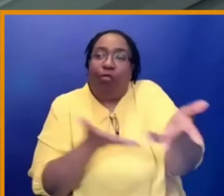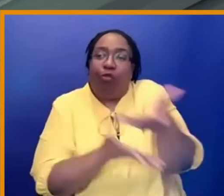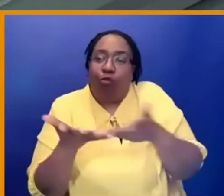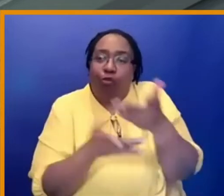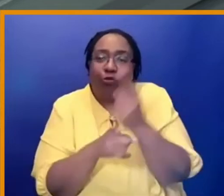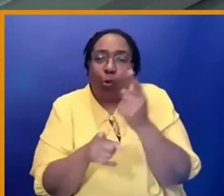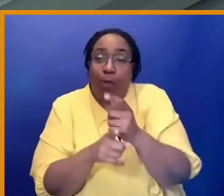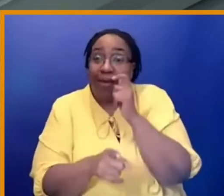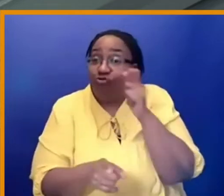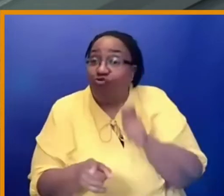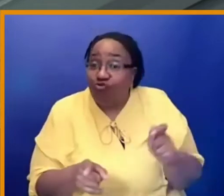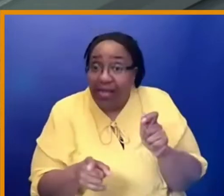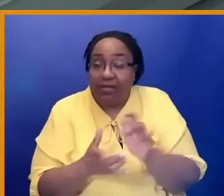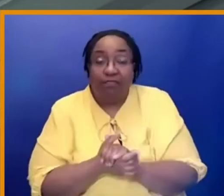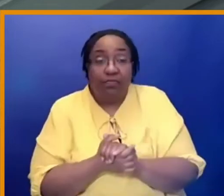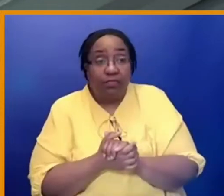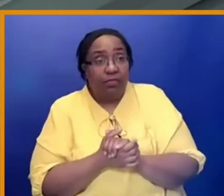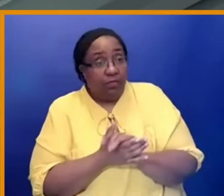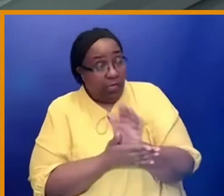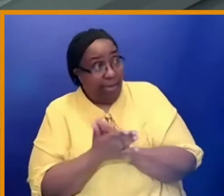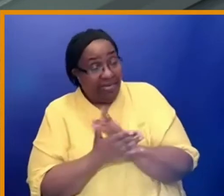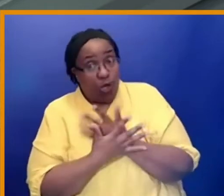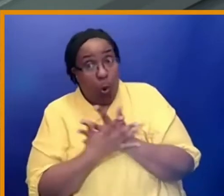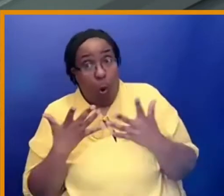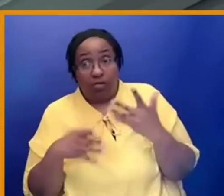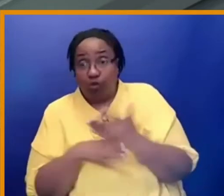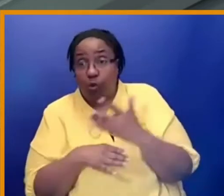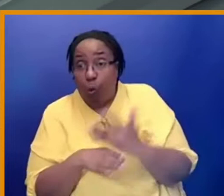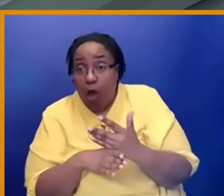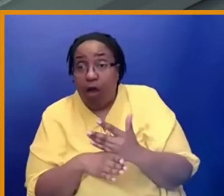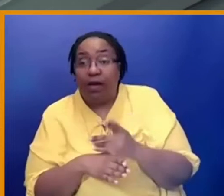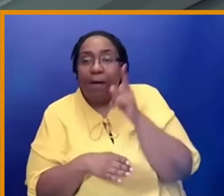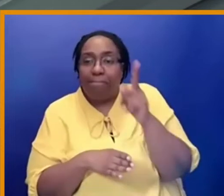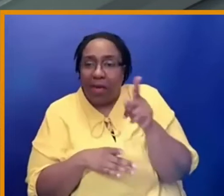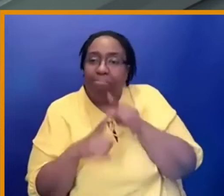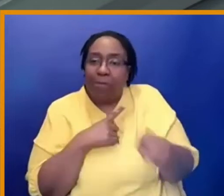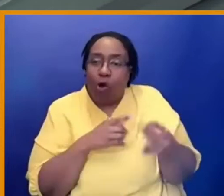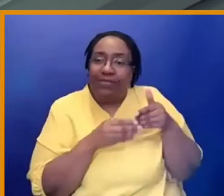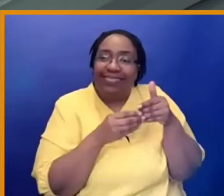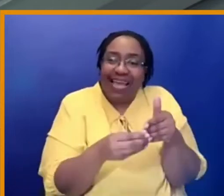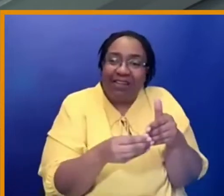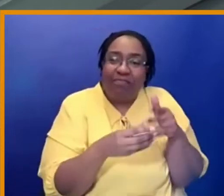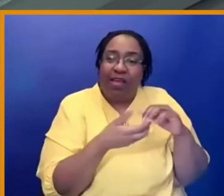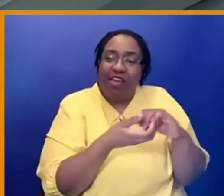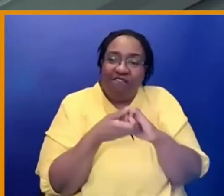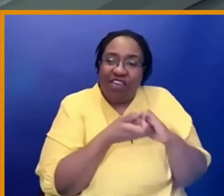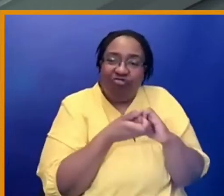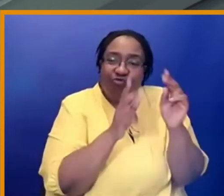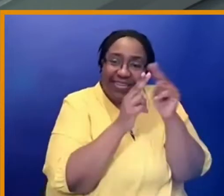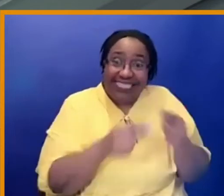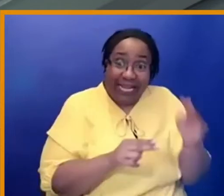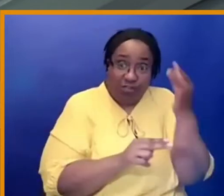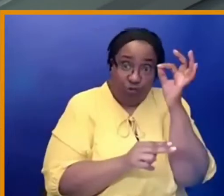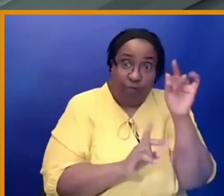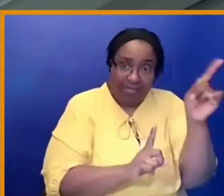that area, but largely it's led by the Federal International Relations Committee rather than by FPC. I'm going to move on to the second